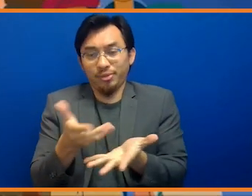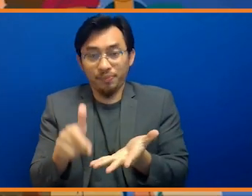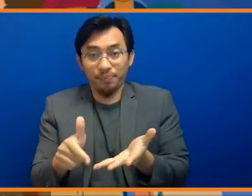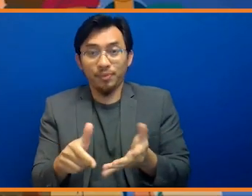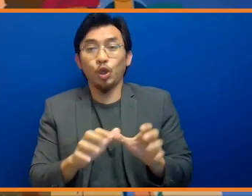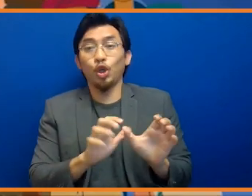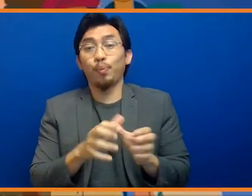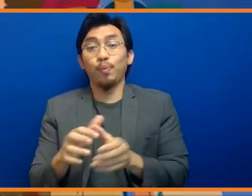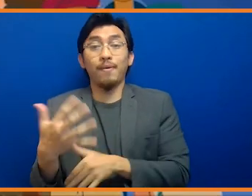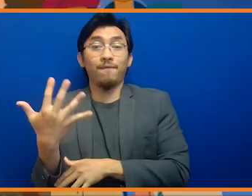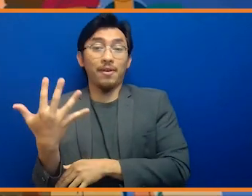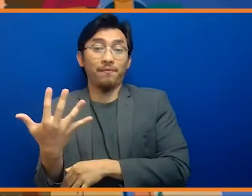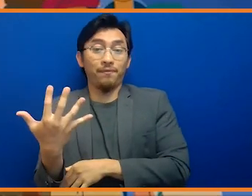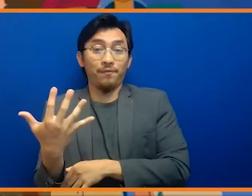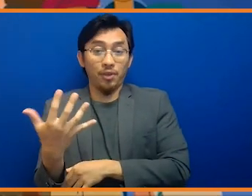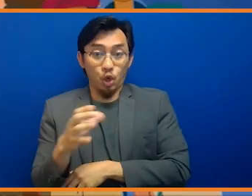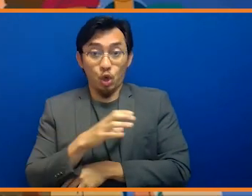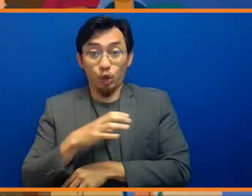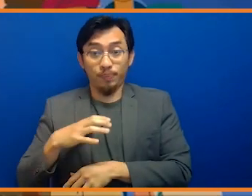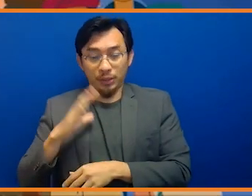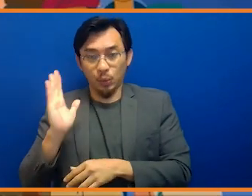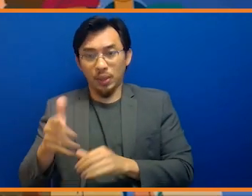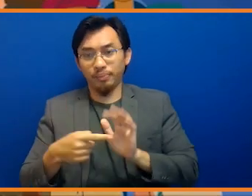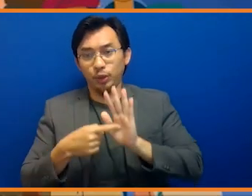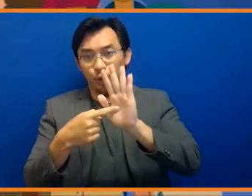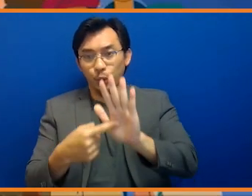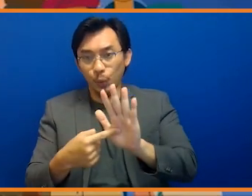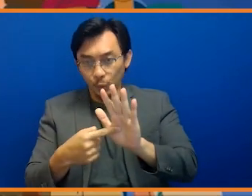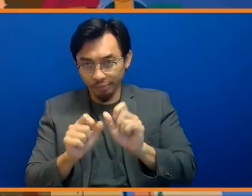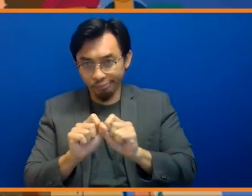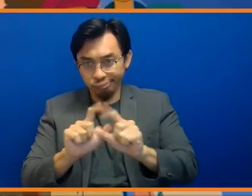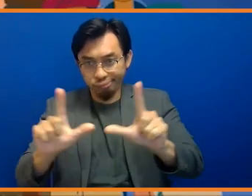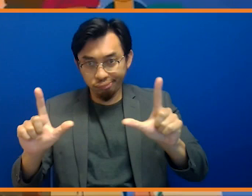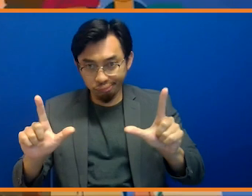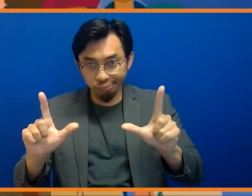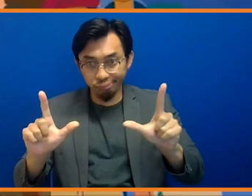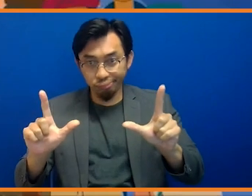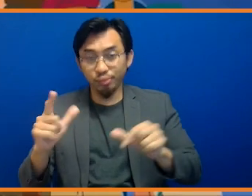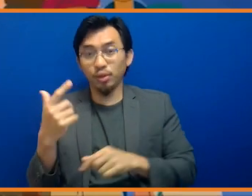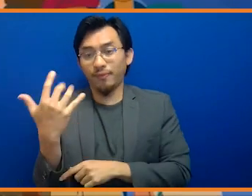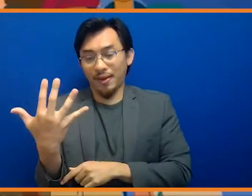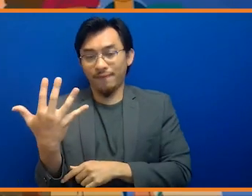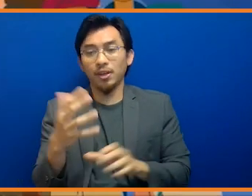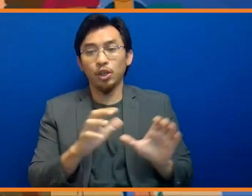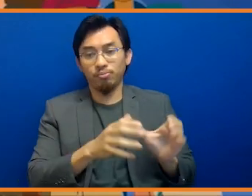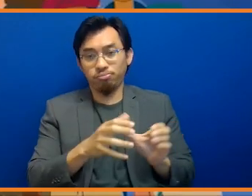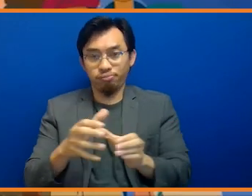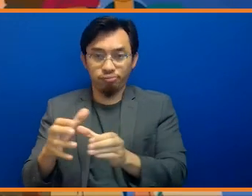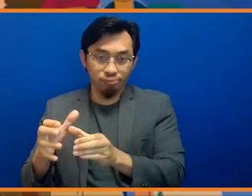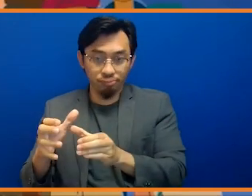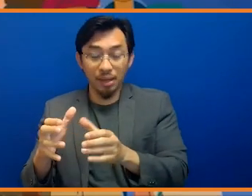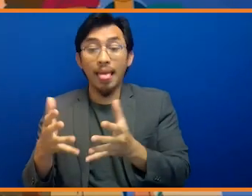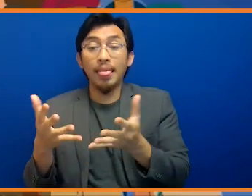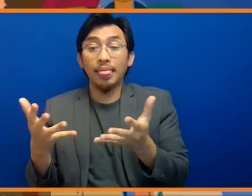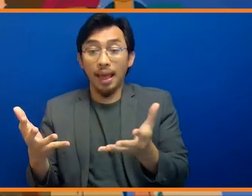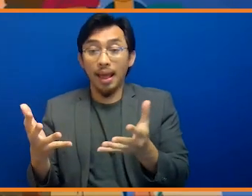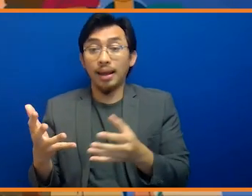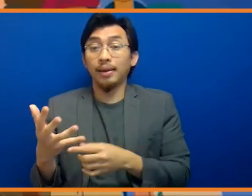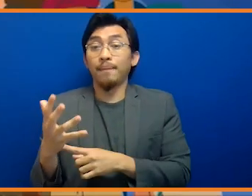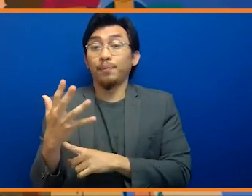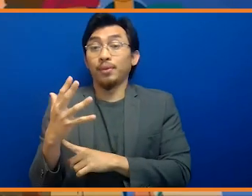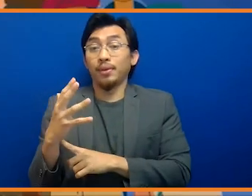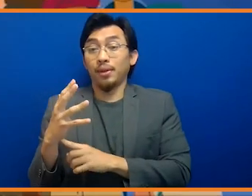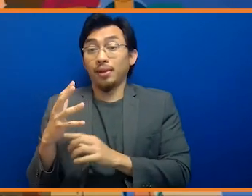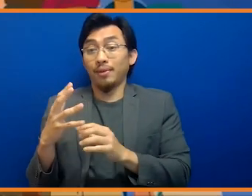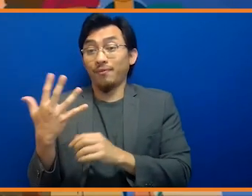5 groups. The committee will will share screen the 5 groups, and then